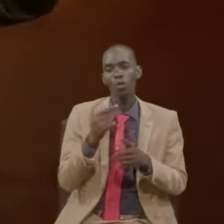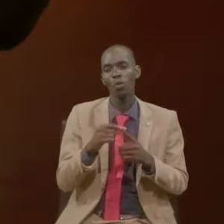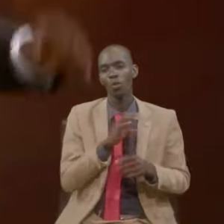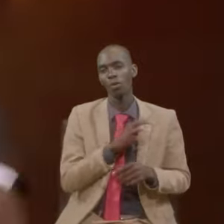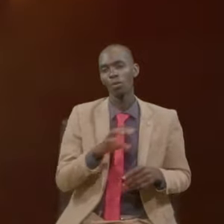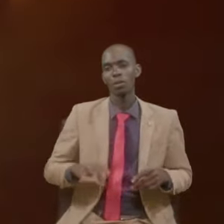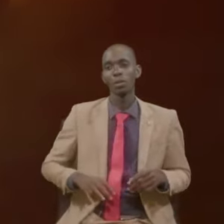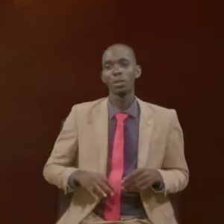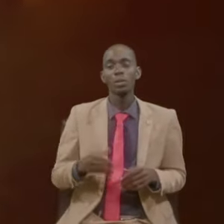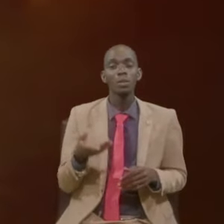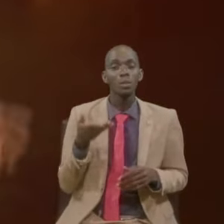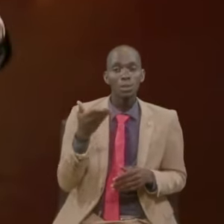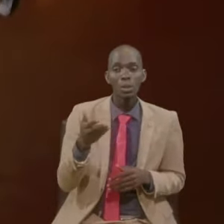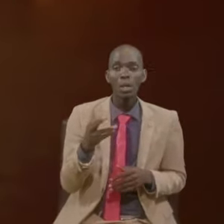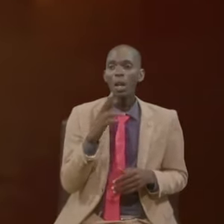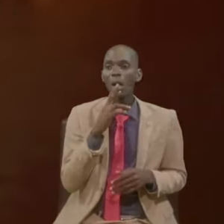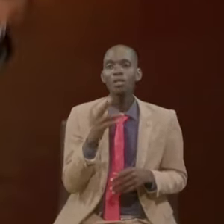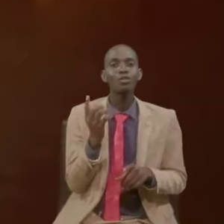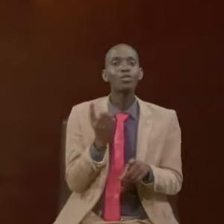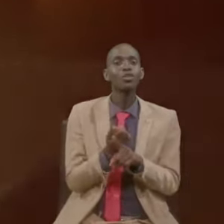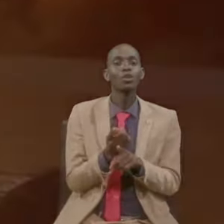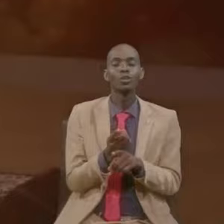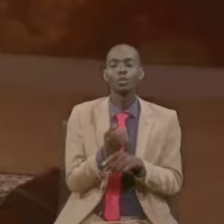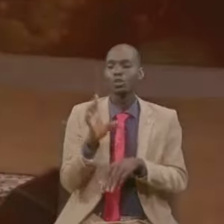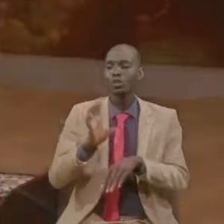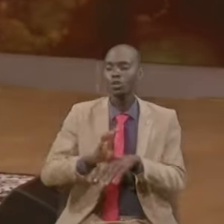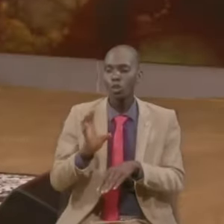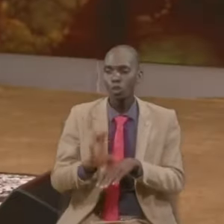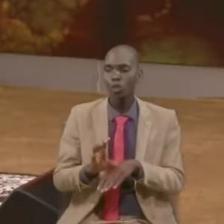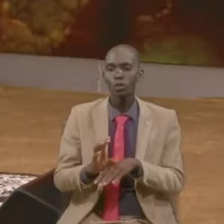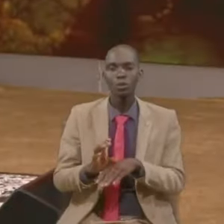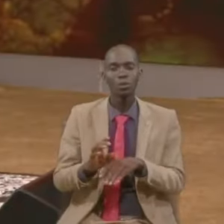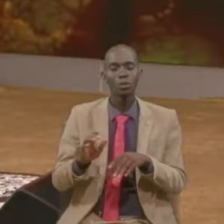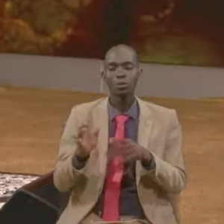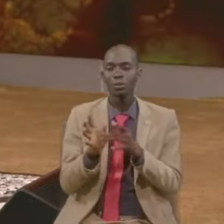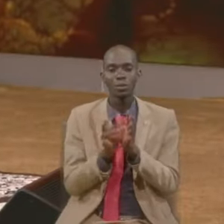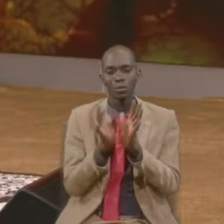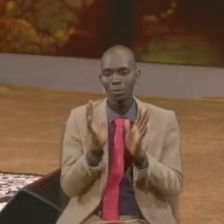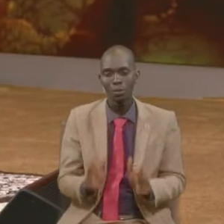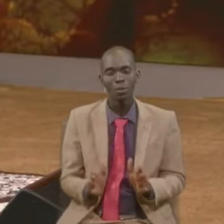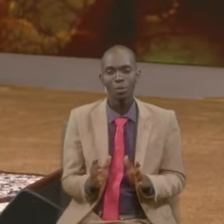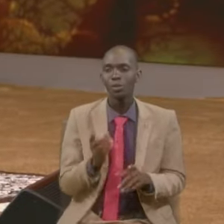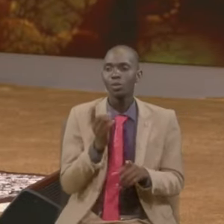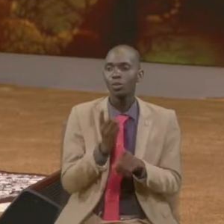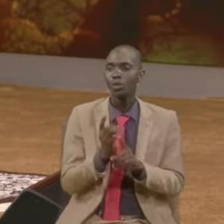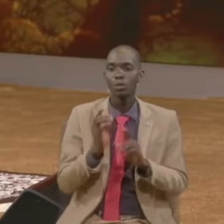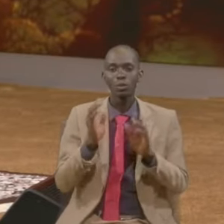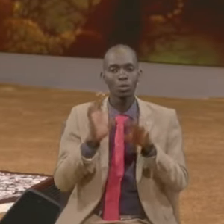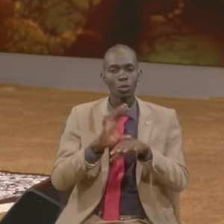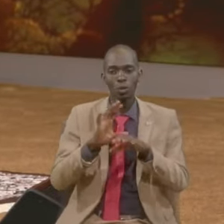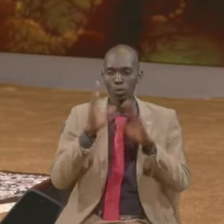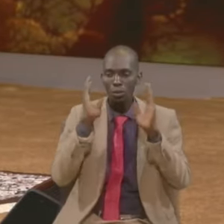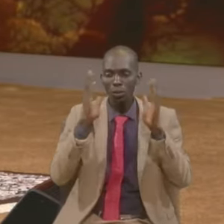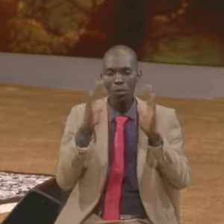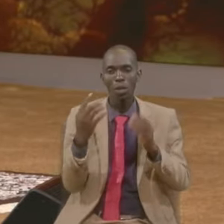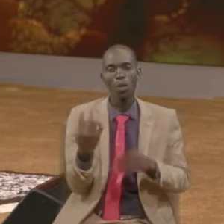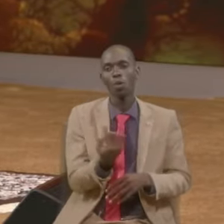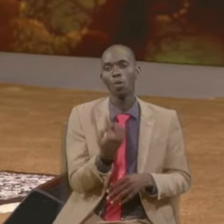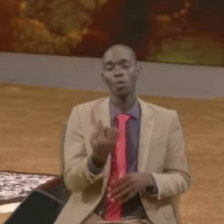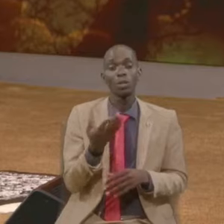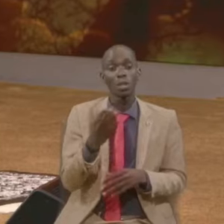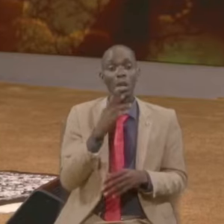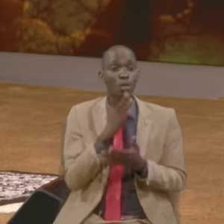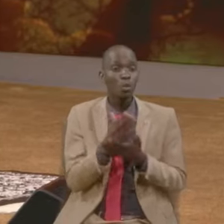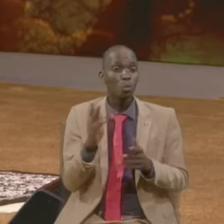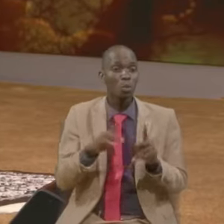the nominal Christian, the church-going Christian, they're superficial Christian. There are people who do not have